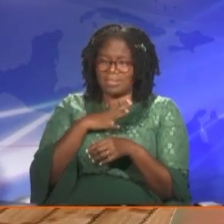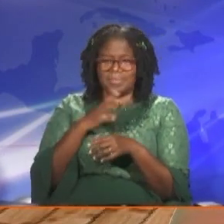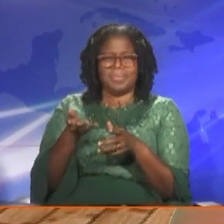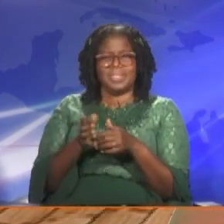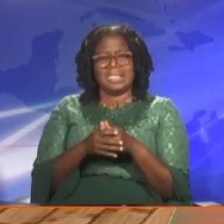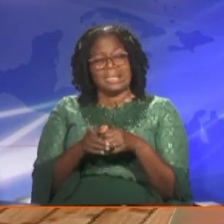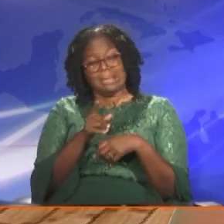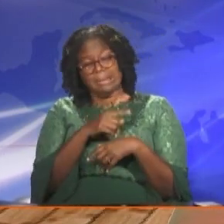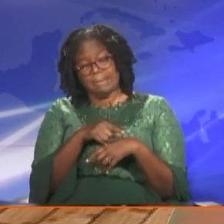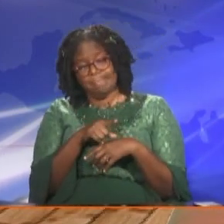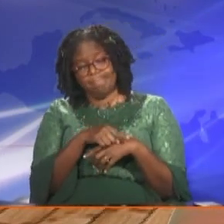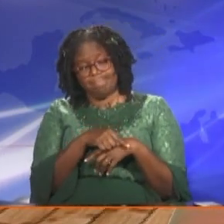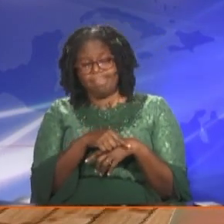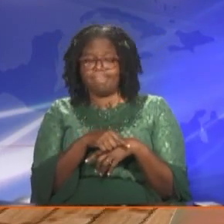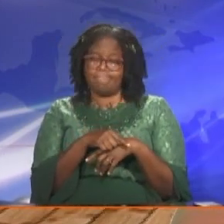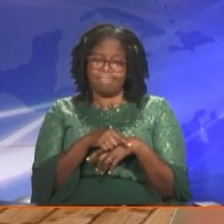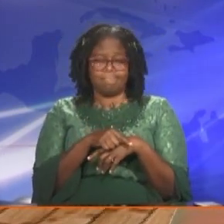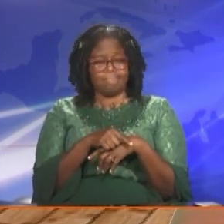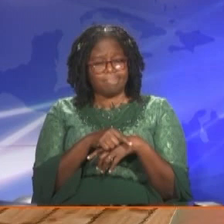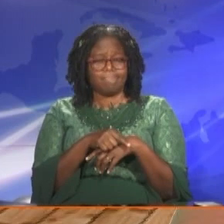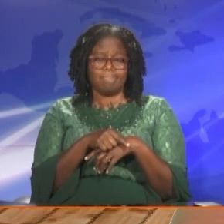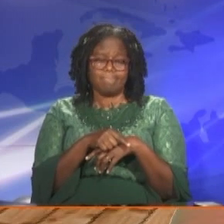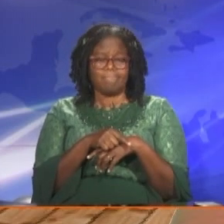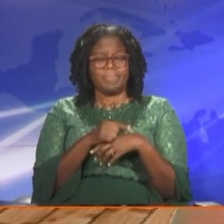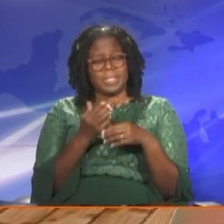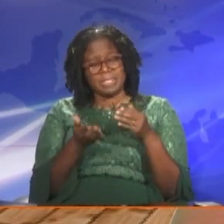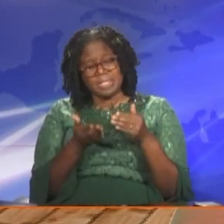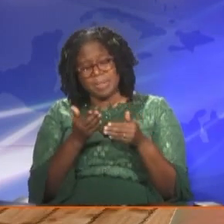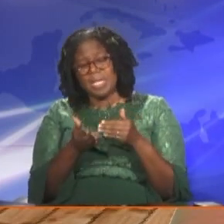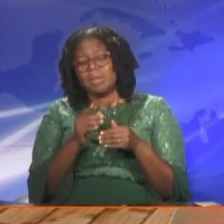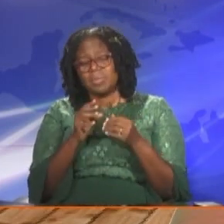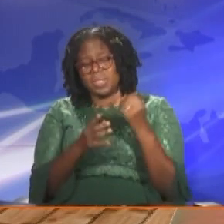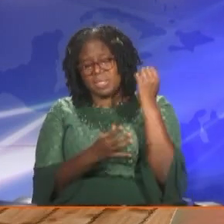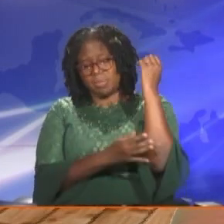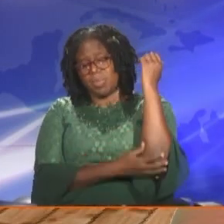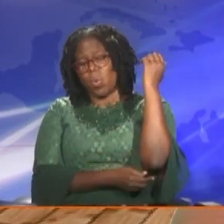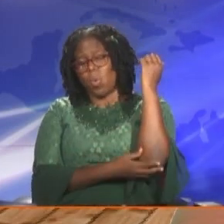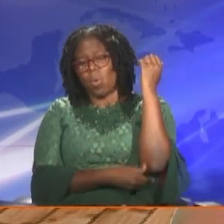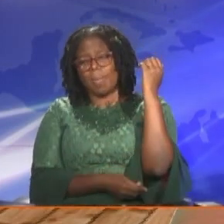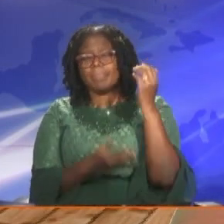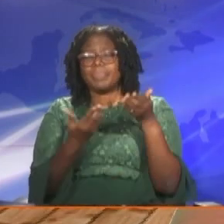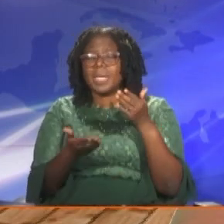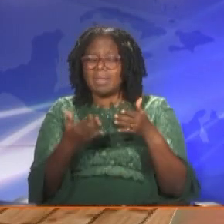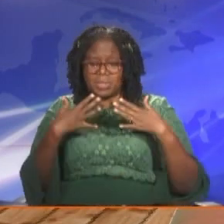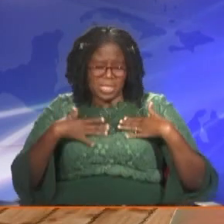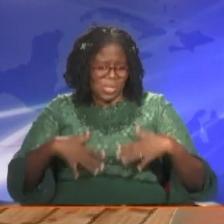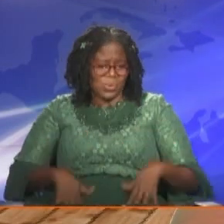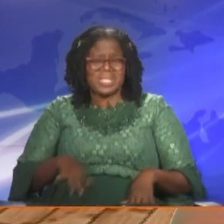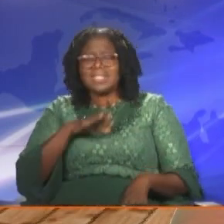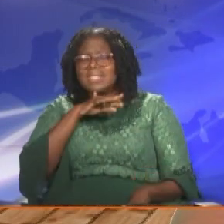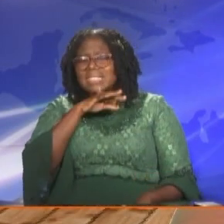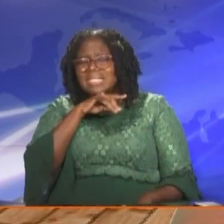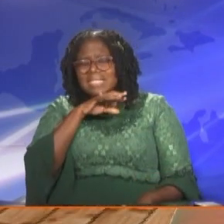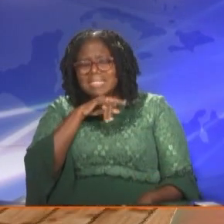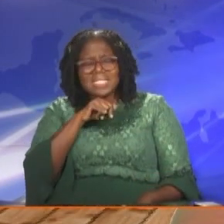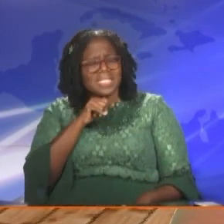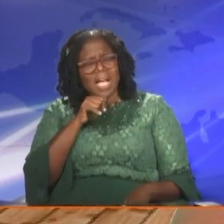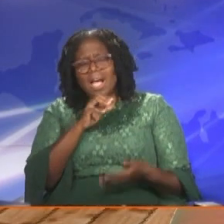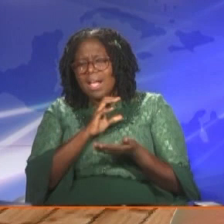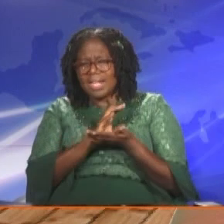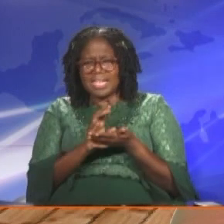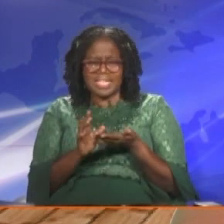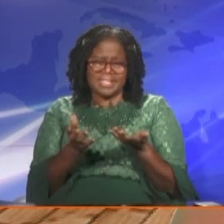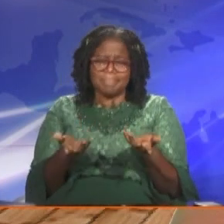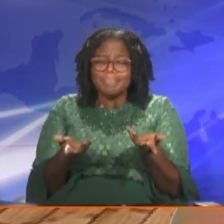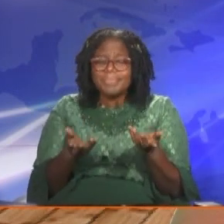to school, in terms of whether they are clean, hygiene, and also by